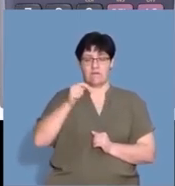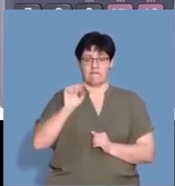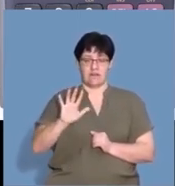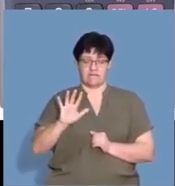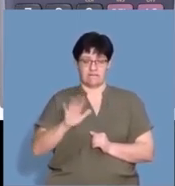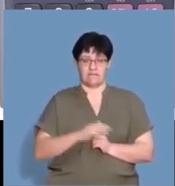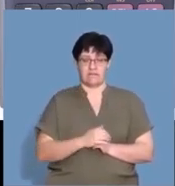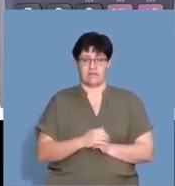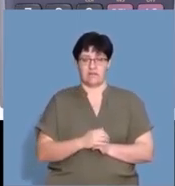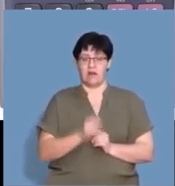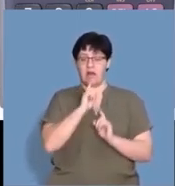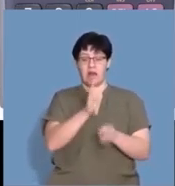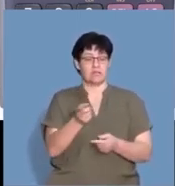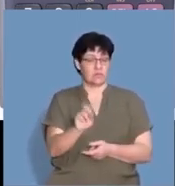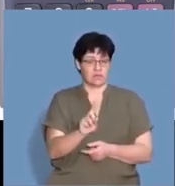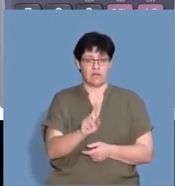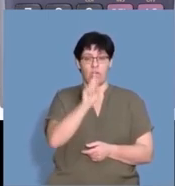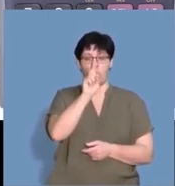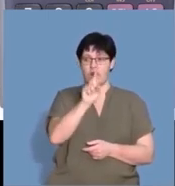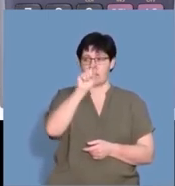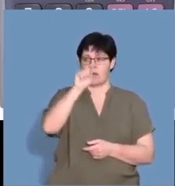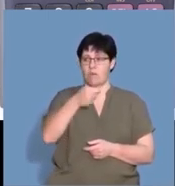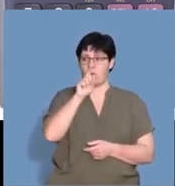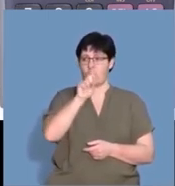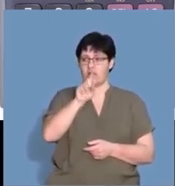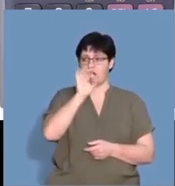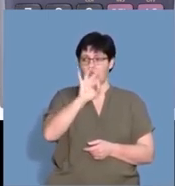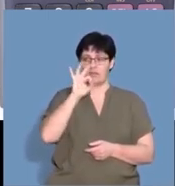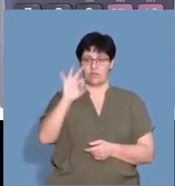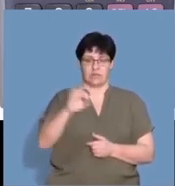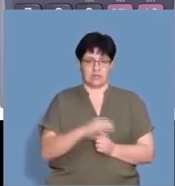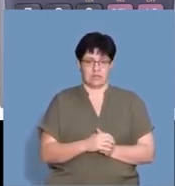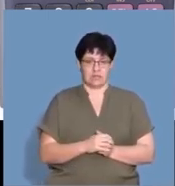383,5, and I get an answer of 1,133.